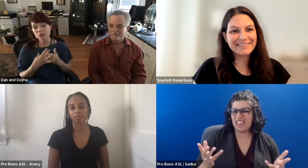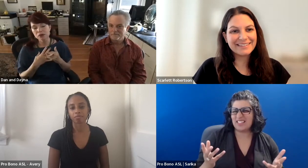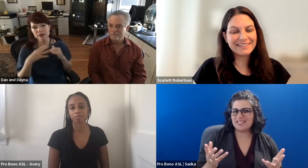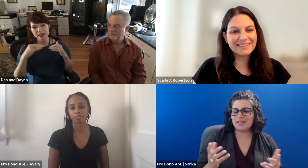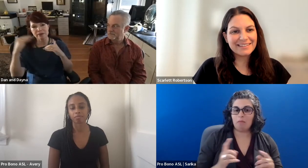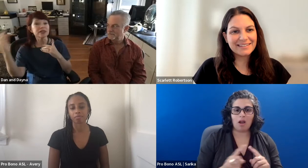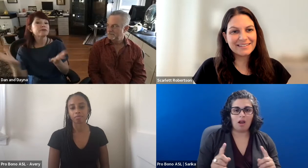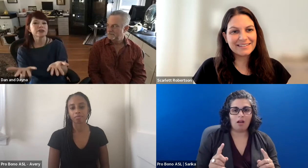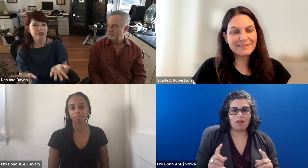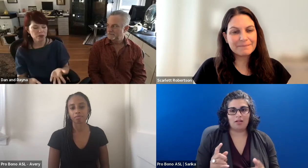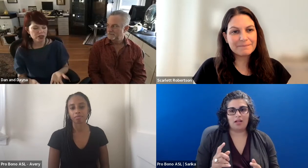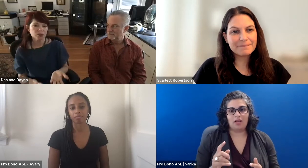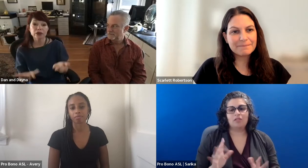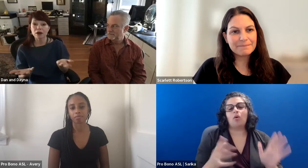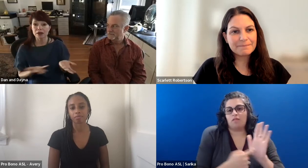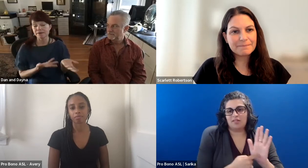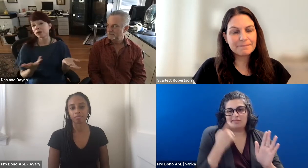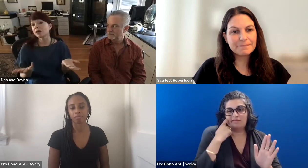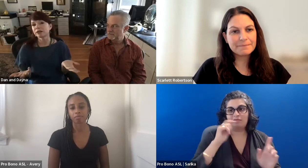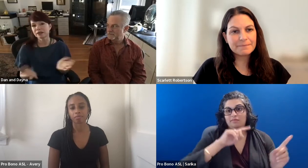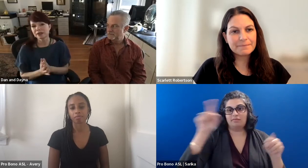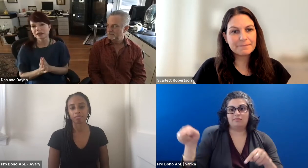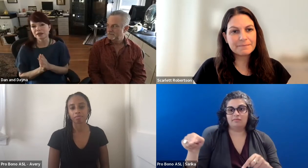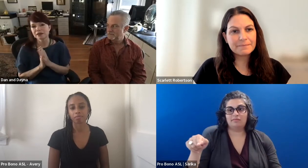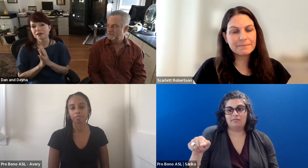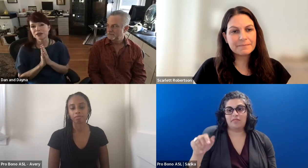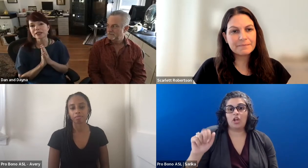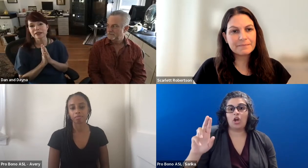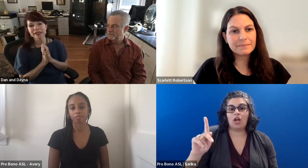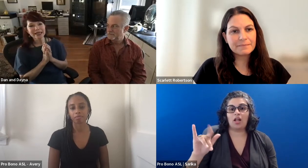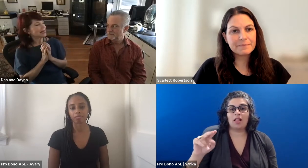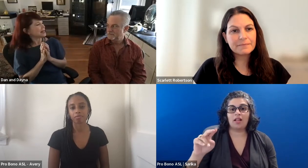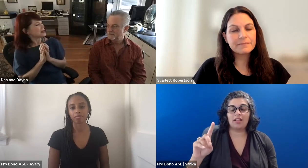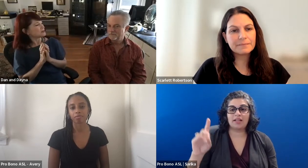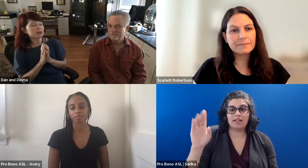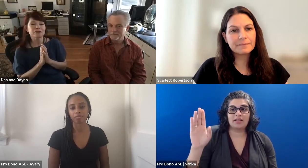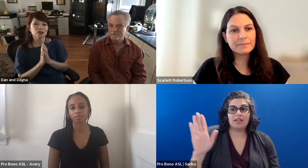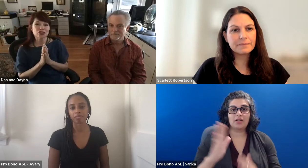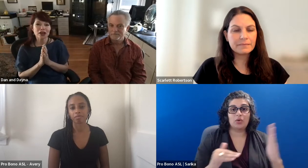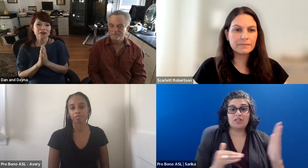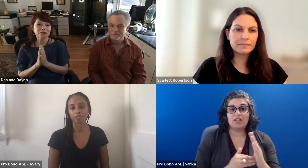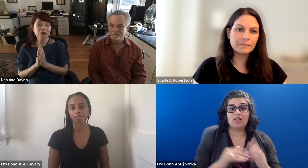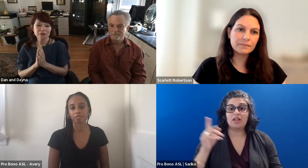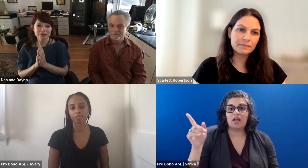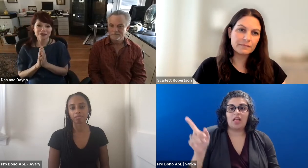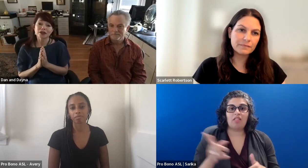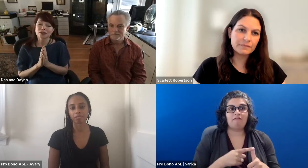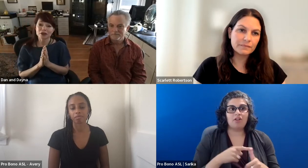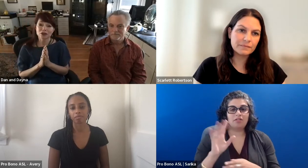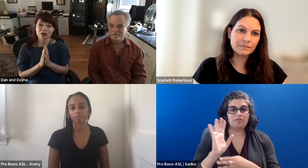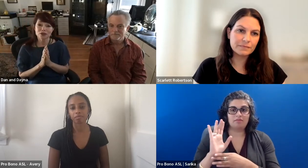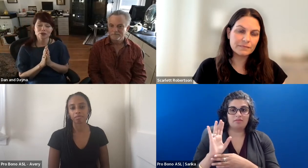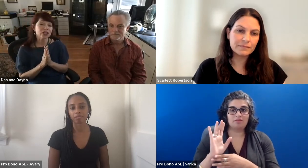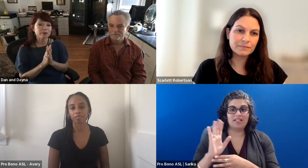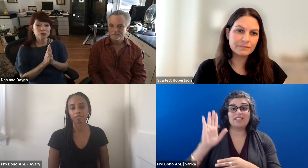it's moved them. Like, for instance, we just were in Auckland, New Zealand, and the very first shot of the film is Leonard's